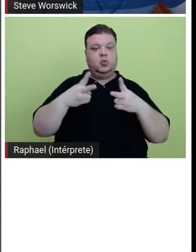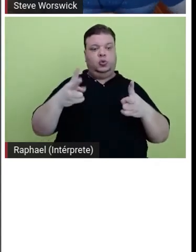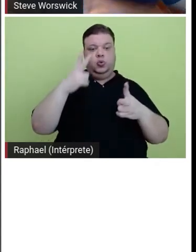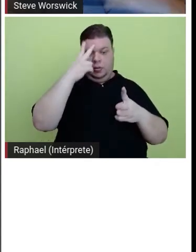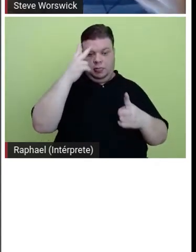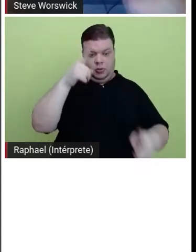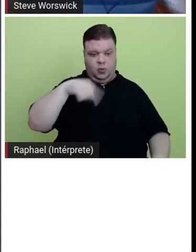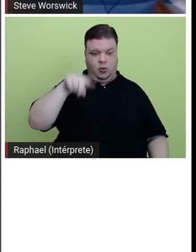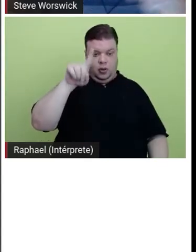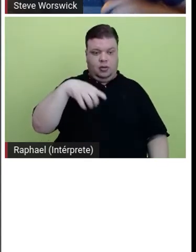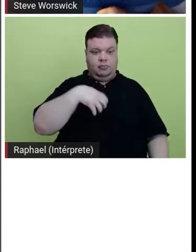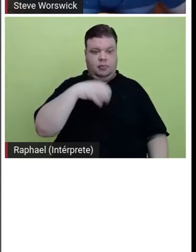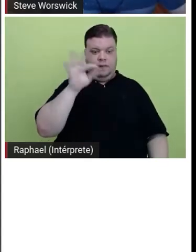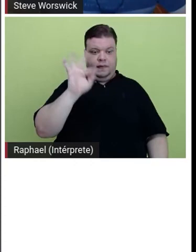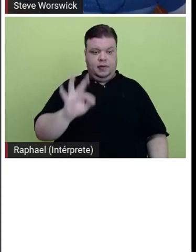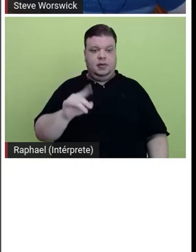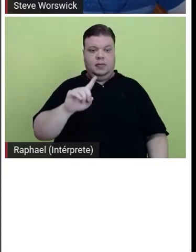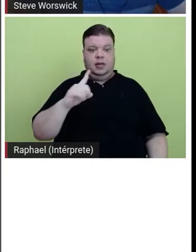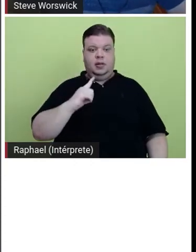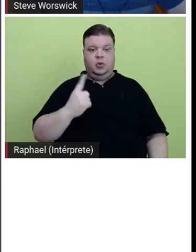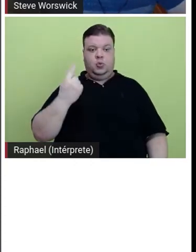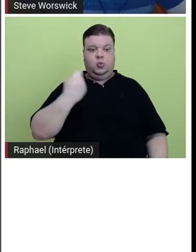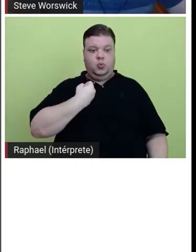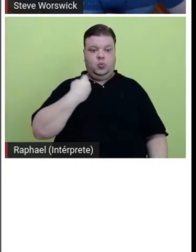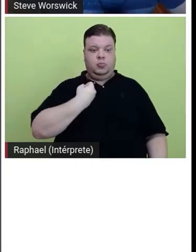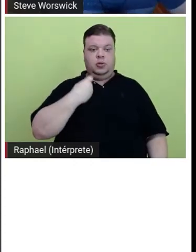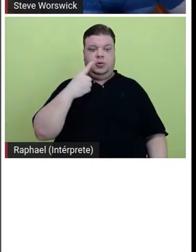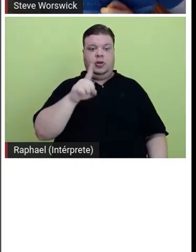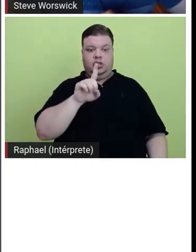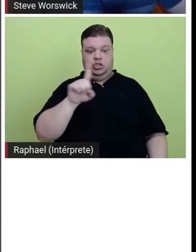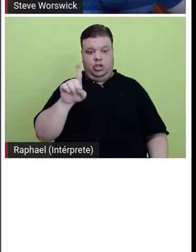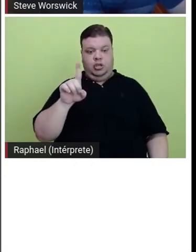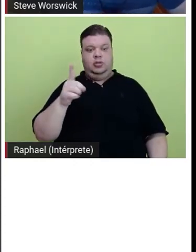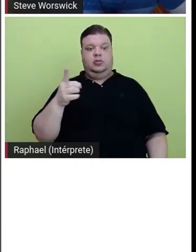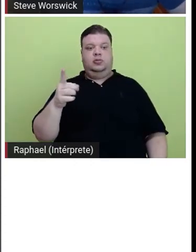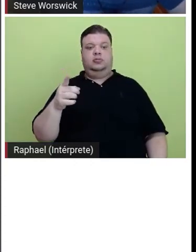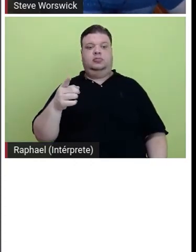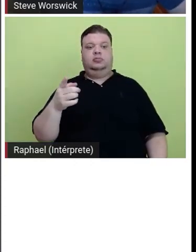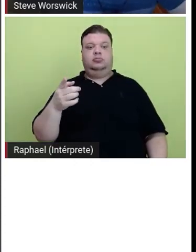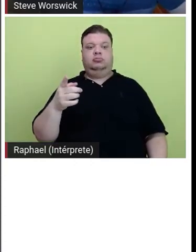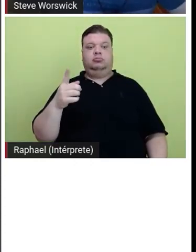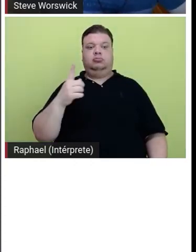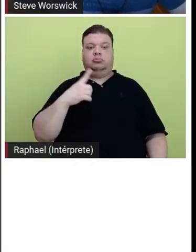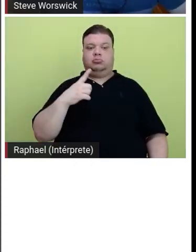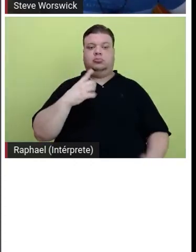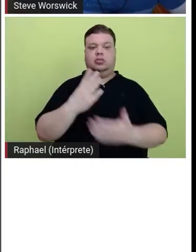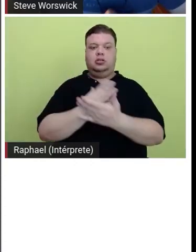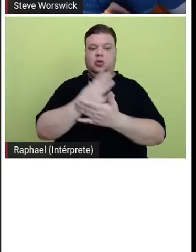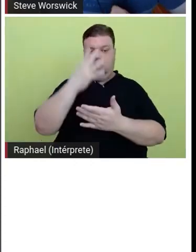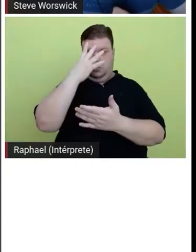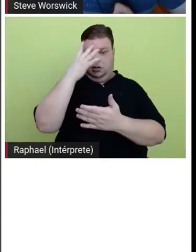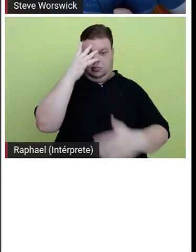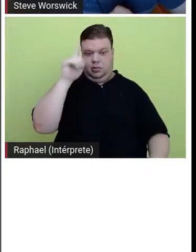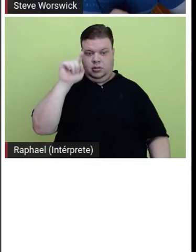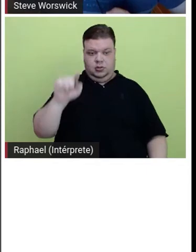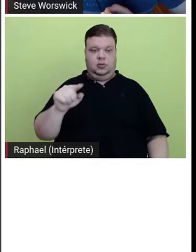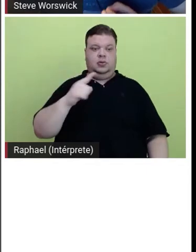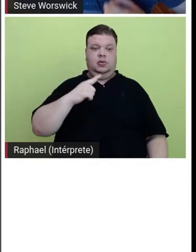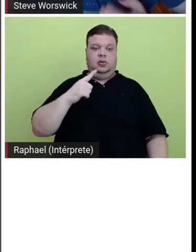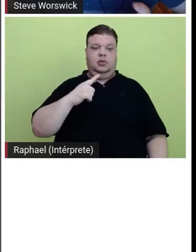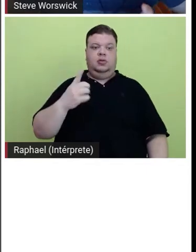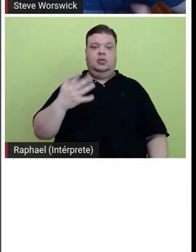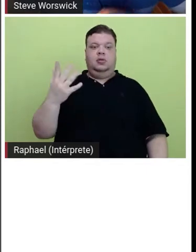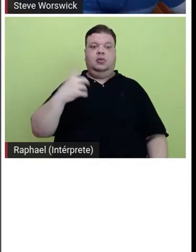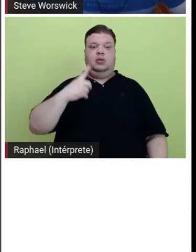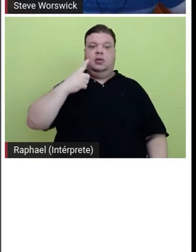the logs in reverse date order. The reason for that is so that I know which ones are being...